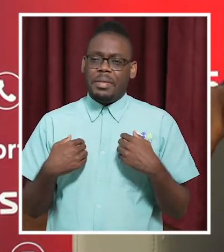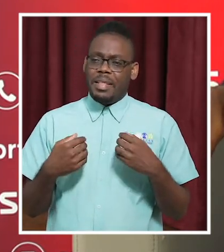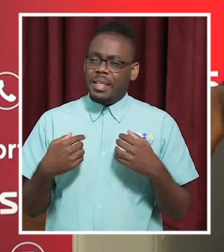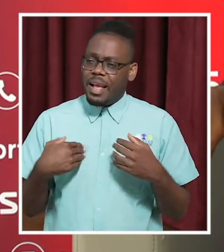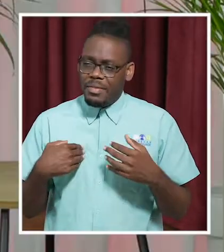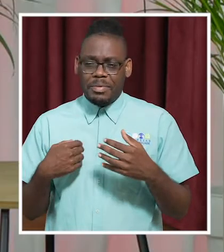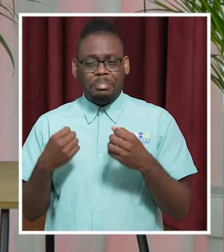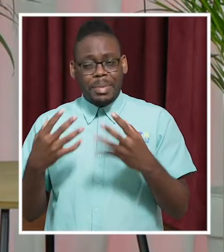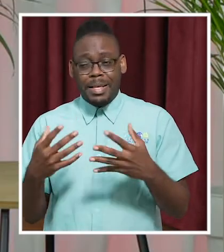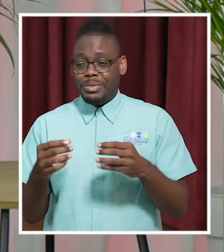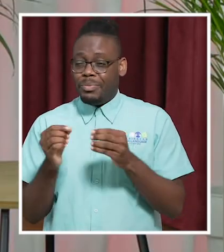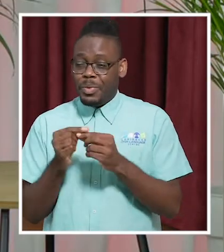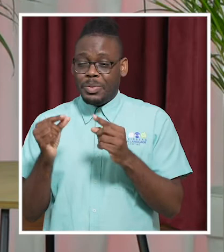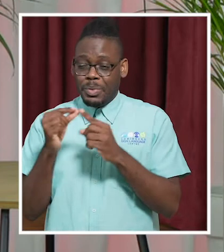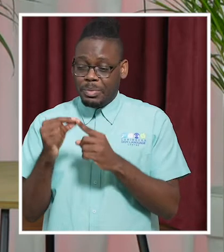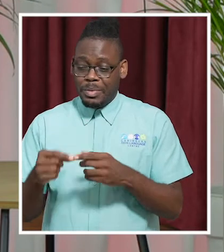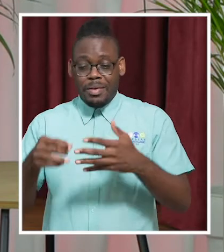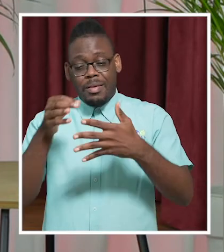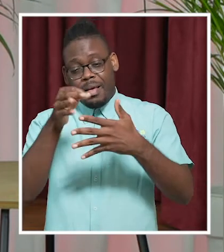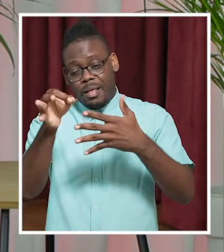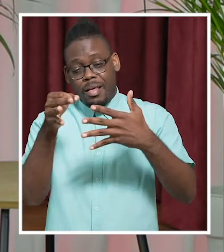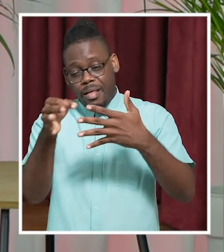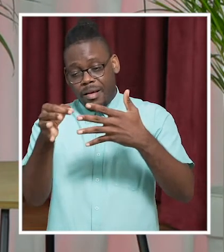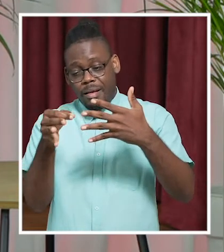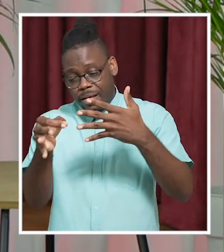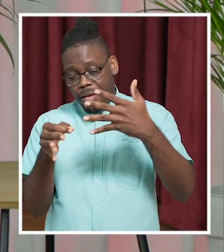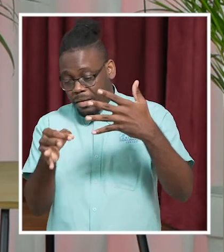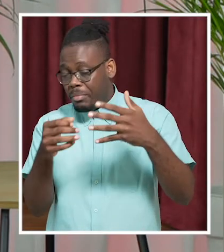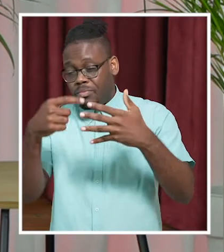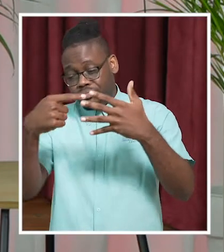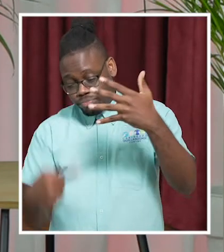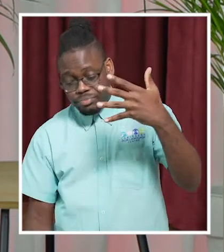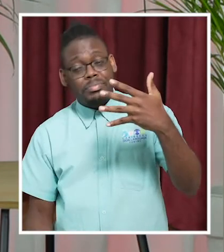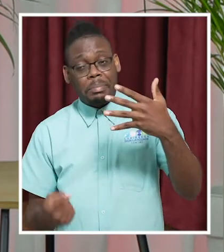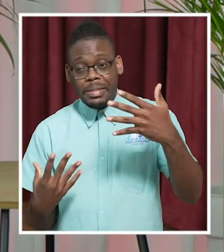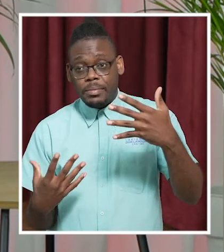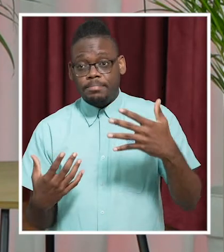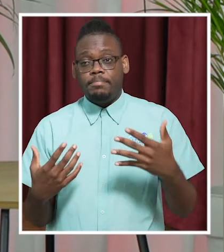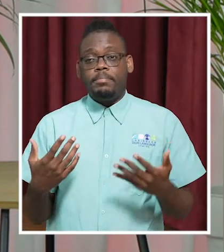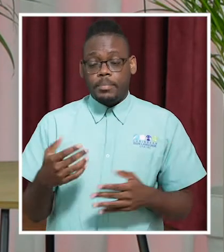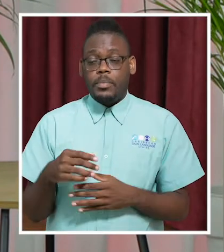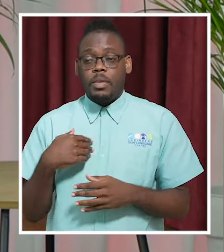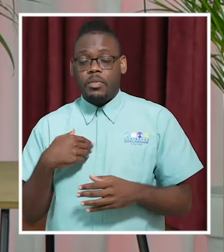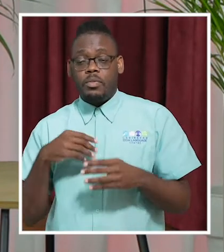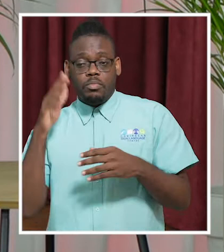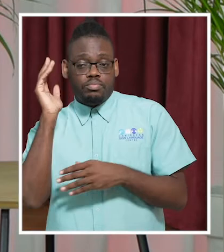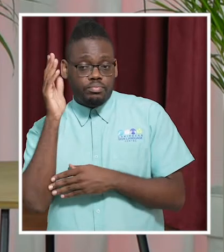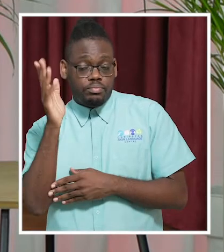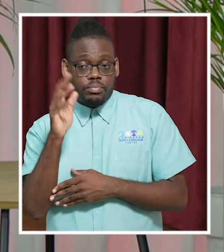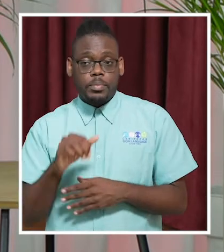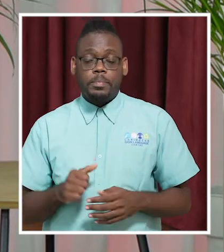expression. Got you. Thank you very much, Dr. Hutchinson. We have heard in terms of the contribution of